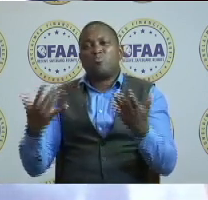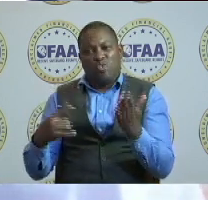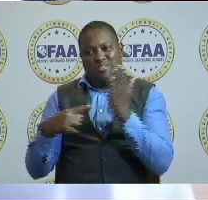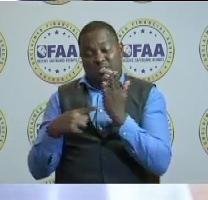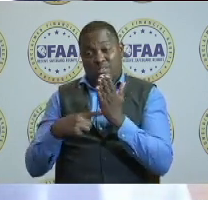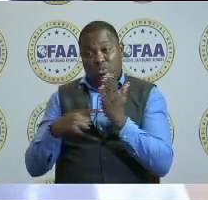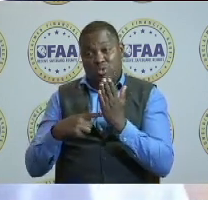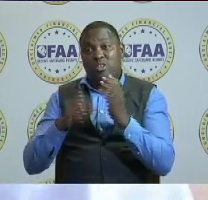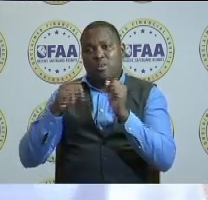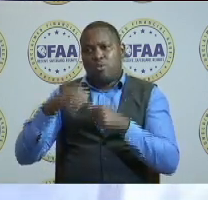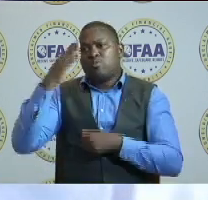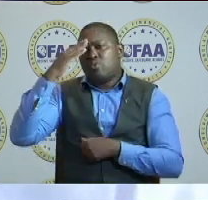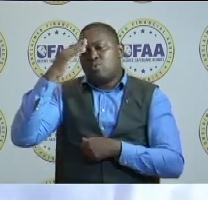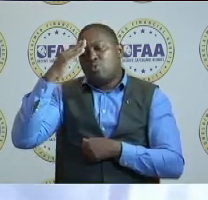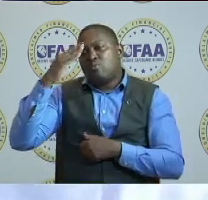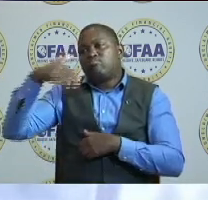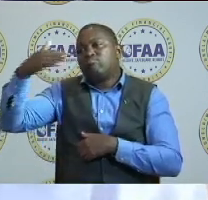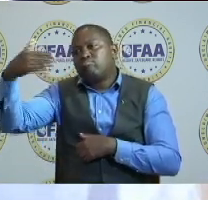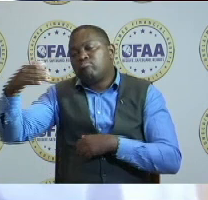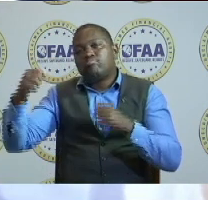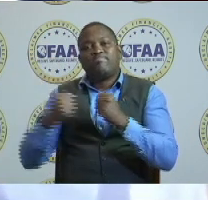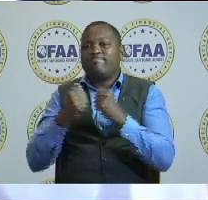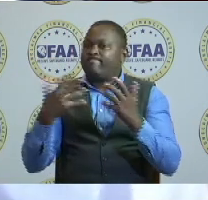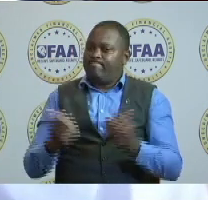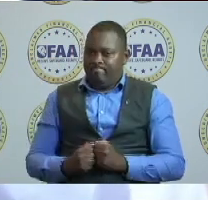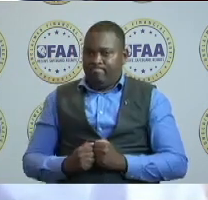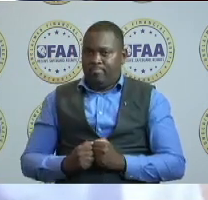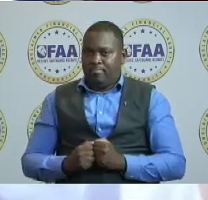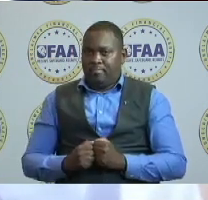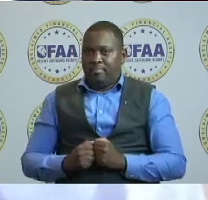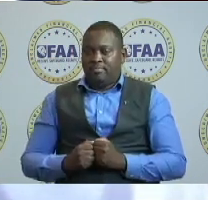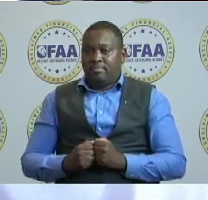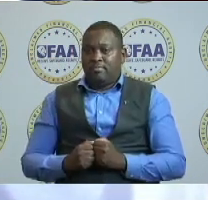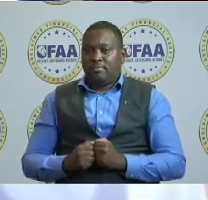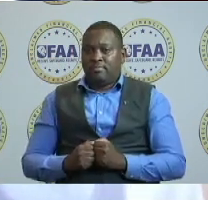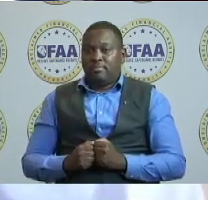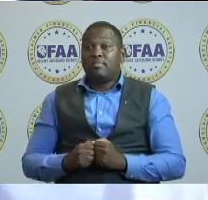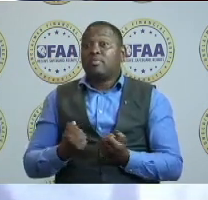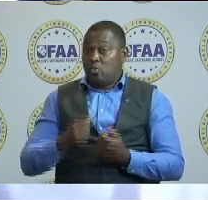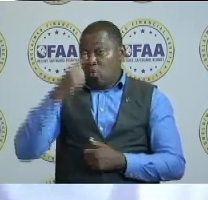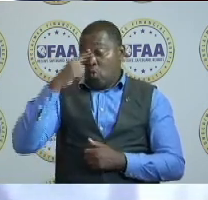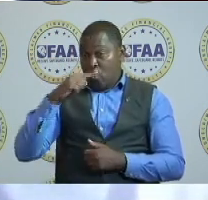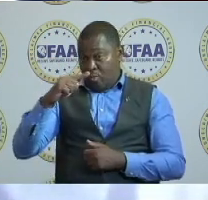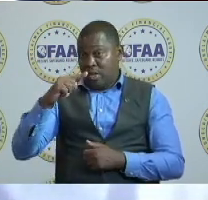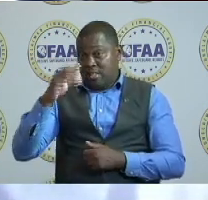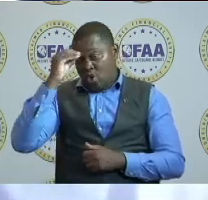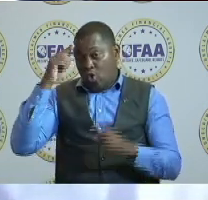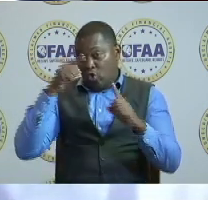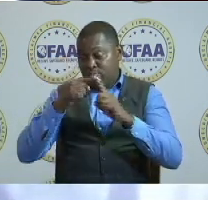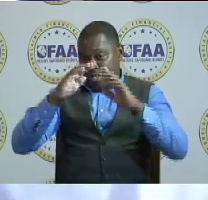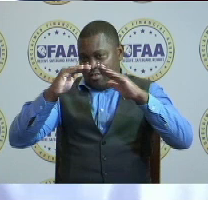we stay ahead of the curve. Now, coming down then from the policy objectives, as